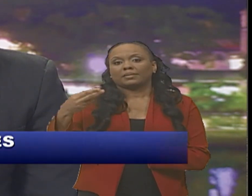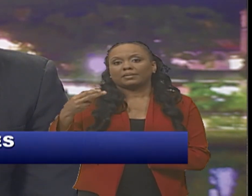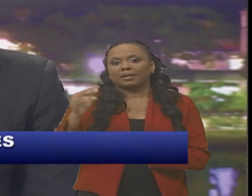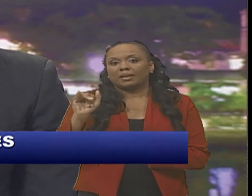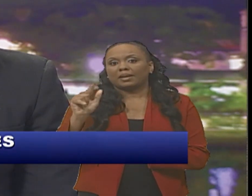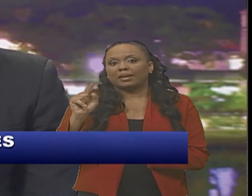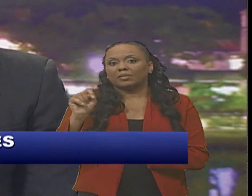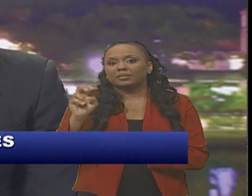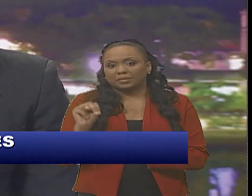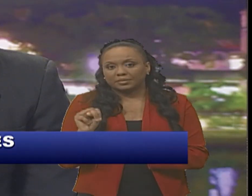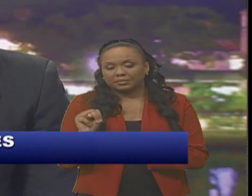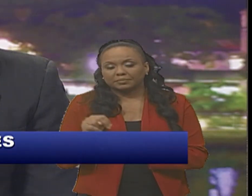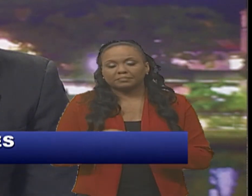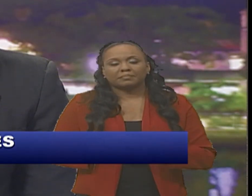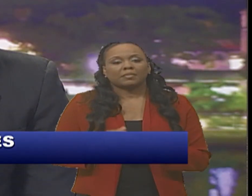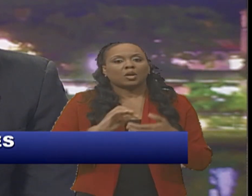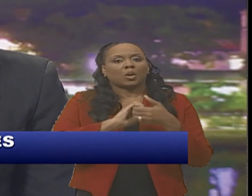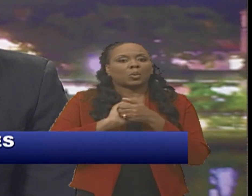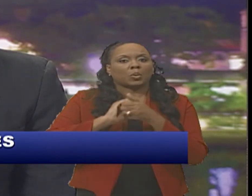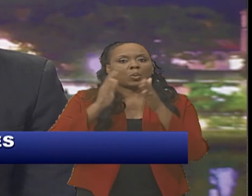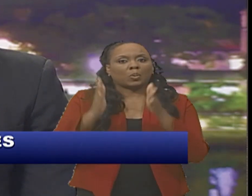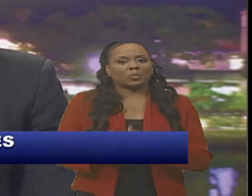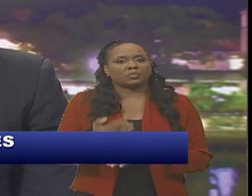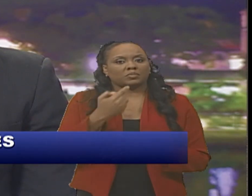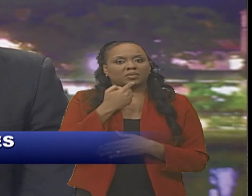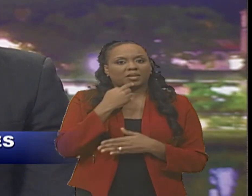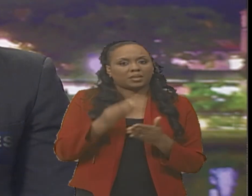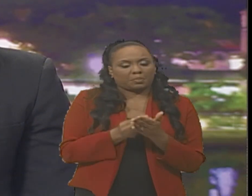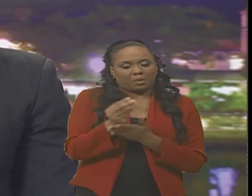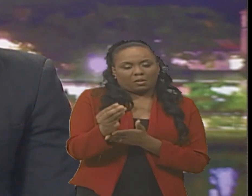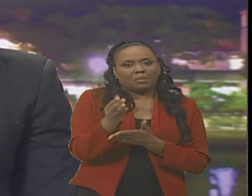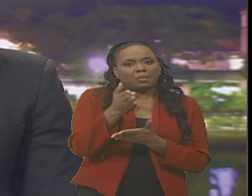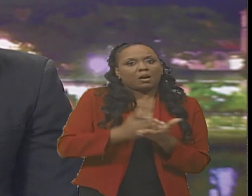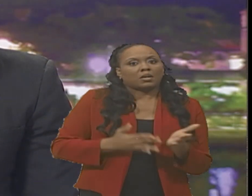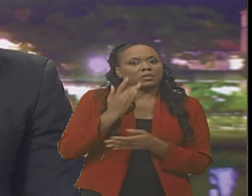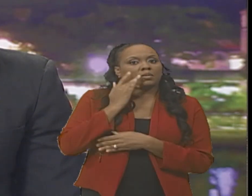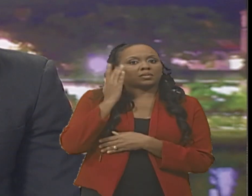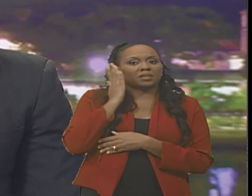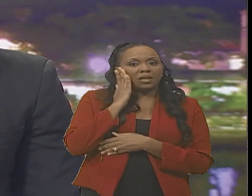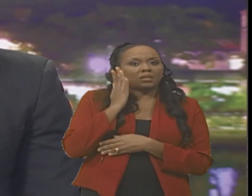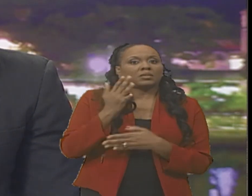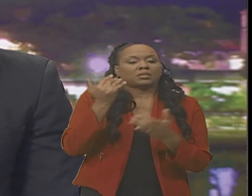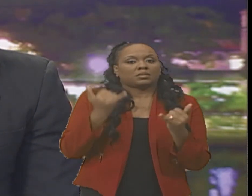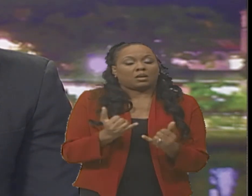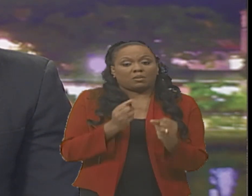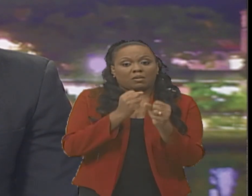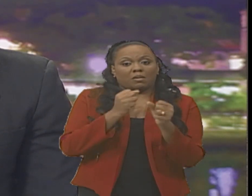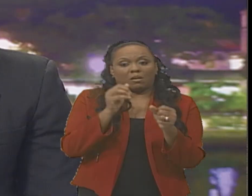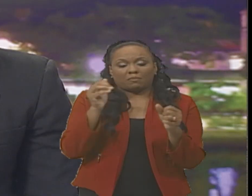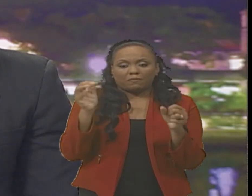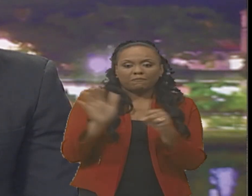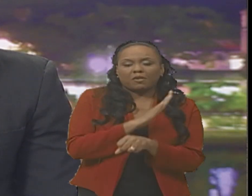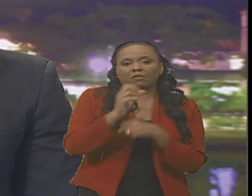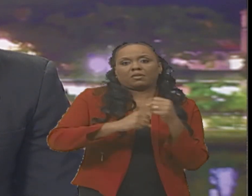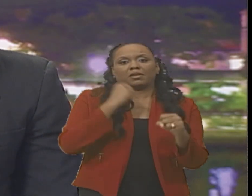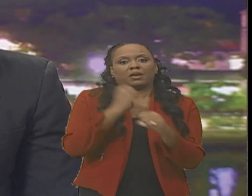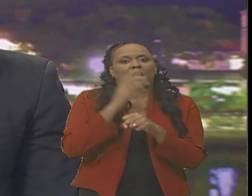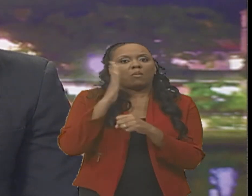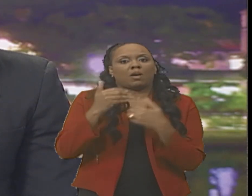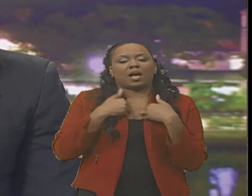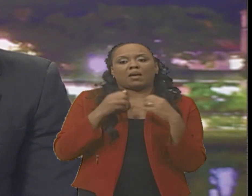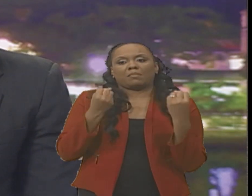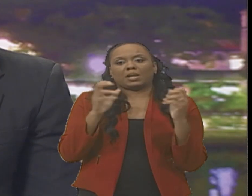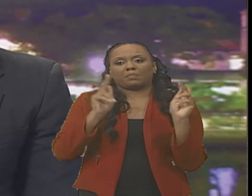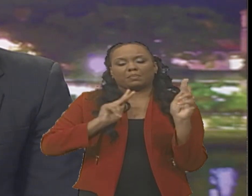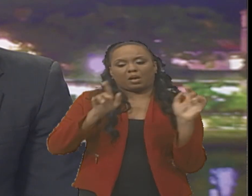the American brand has bought the timeshare part of the hotel, which now guarantees year-round occupancy, particularly from the